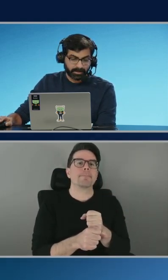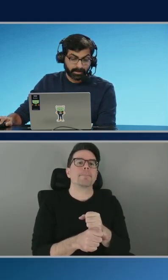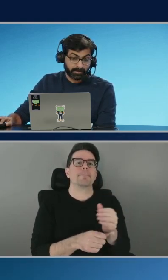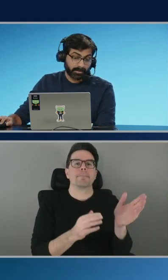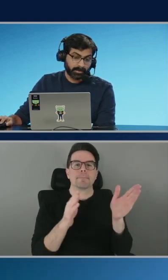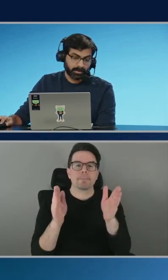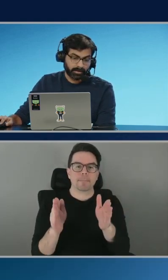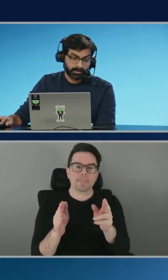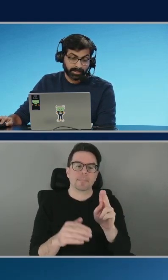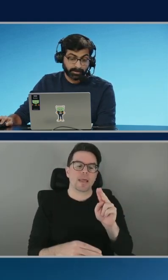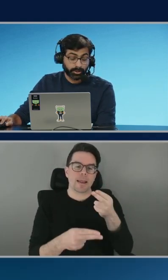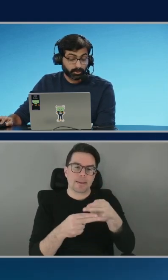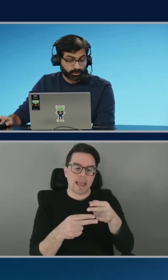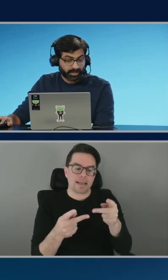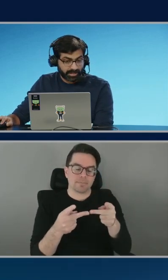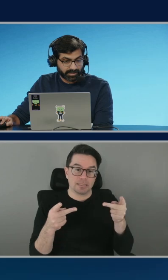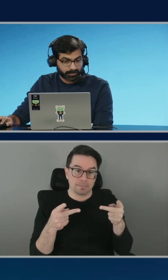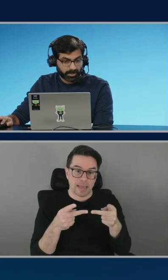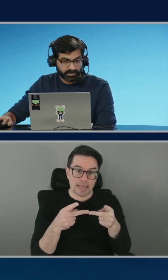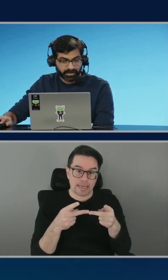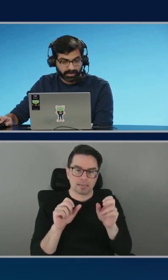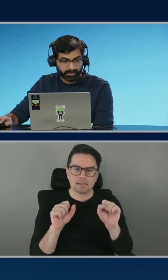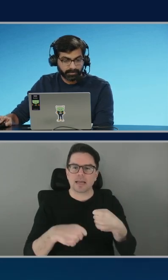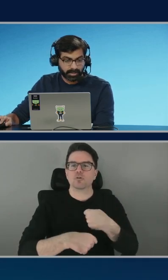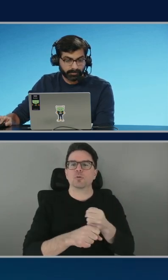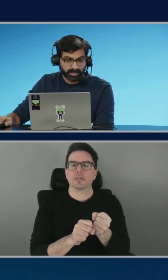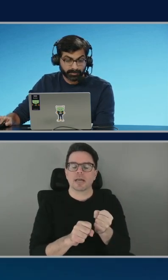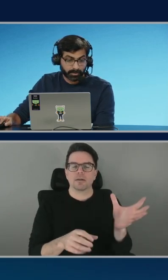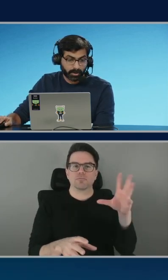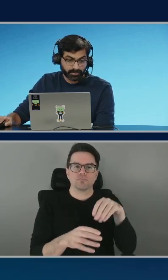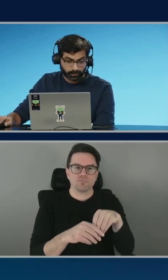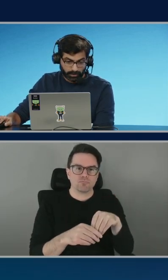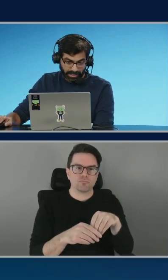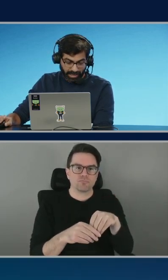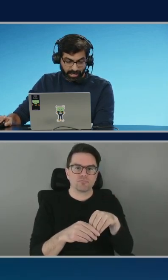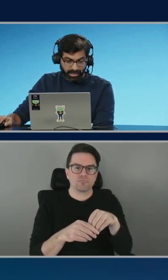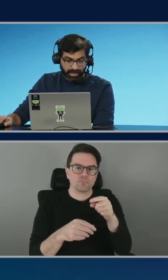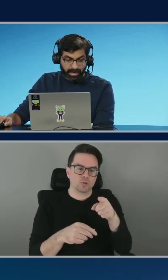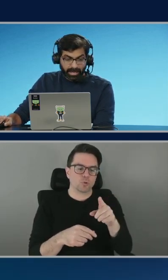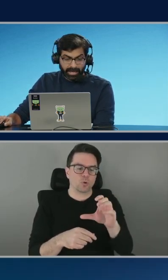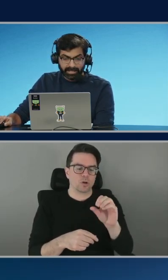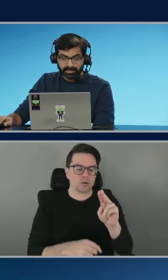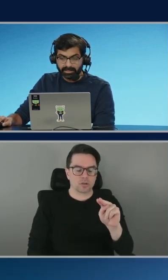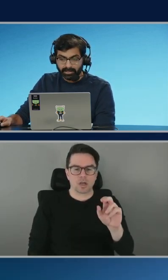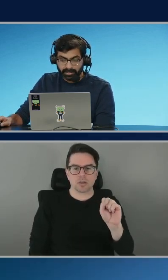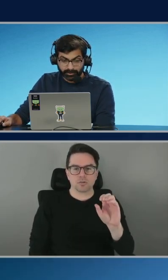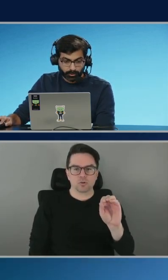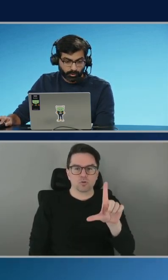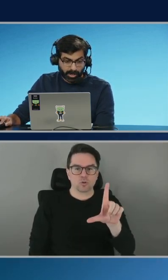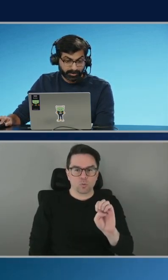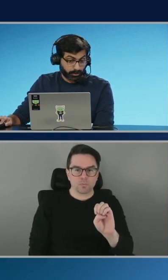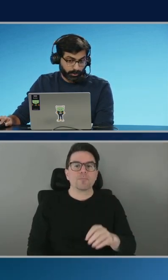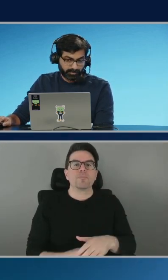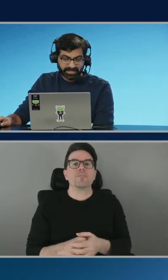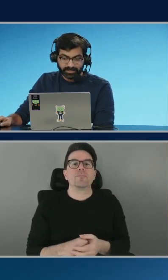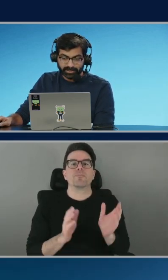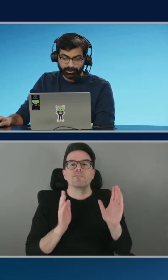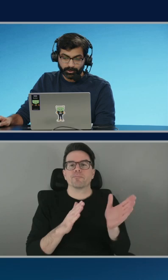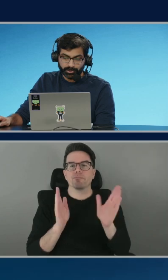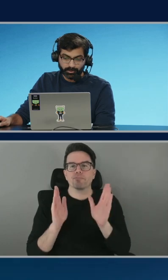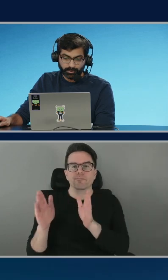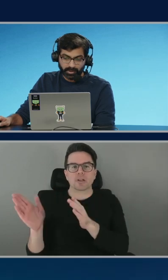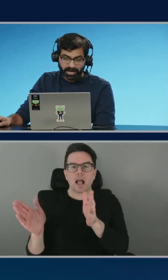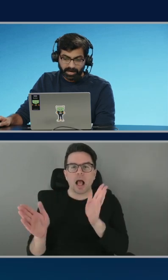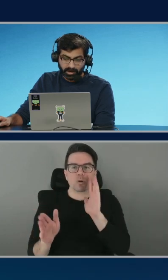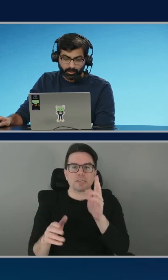namespace that you can also create as part of the console. Okay. And so I'm just going to basically